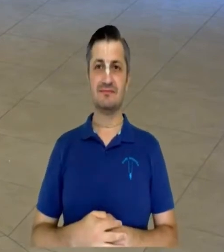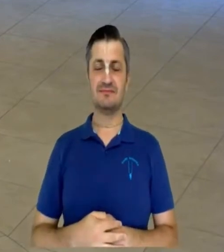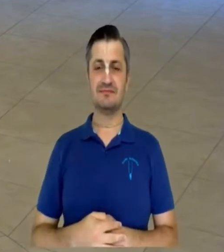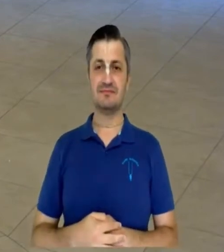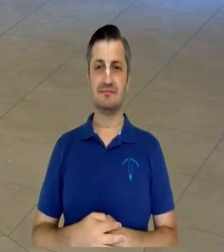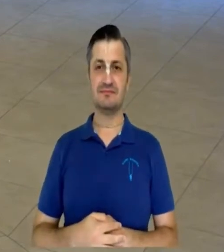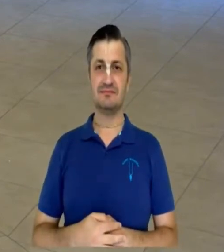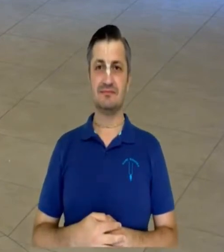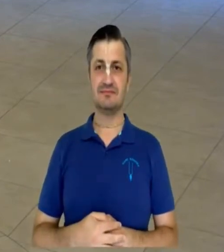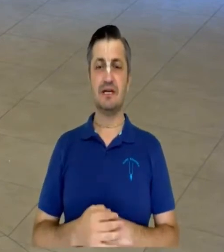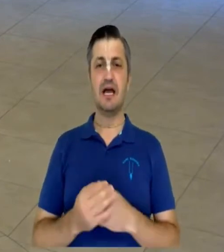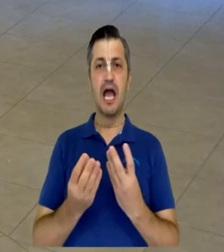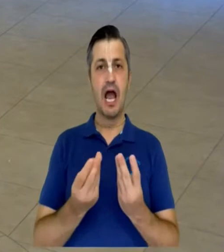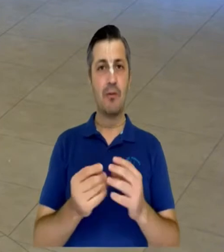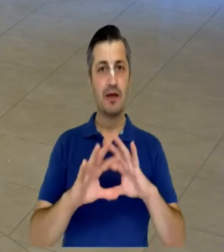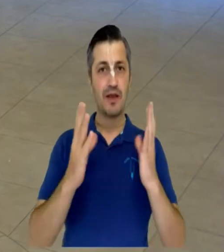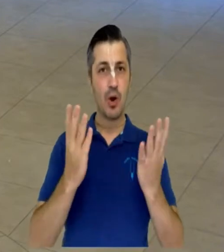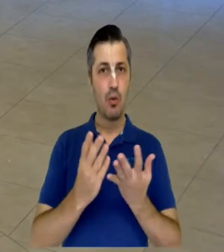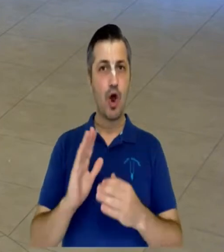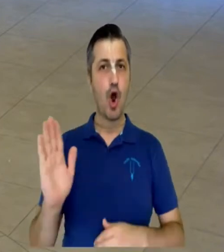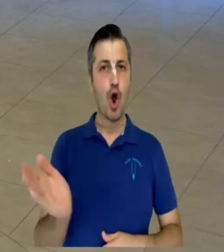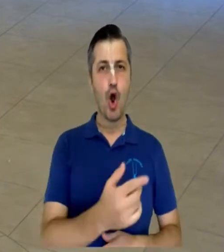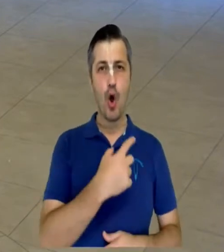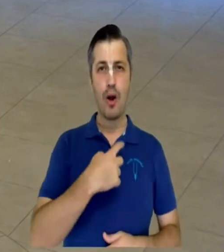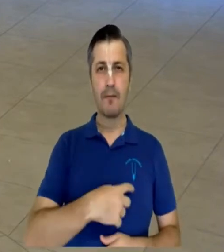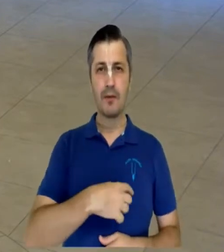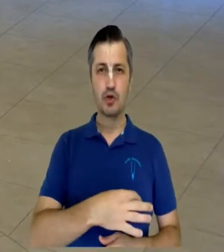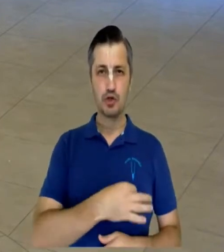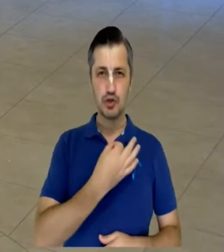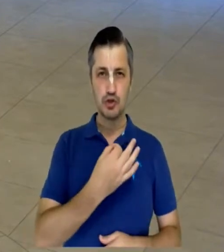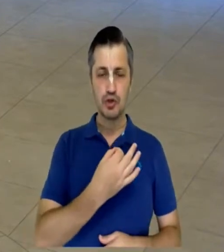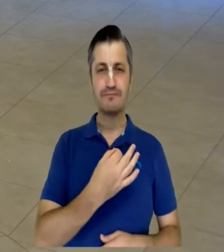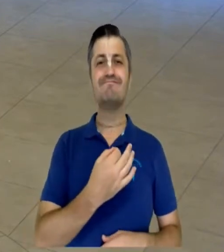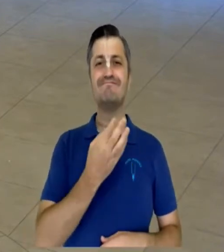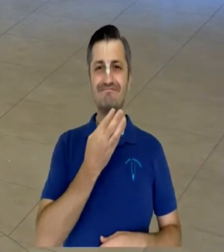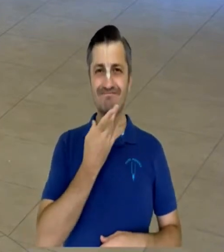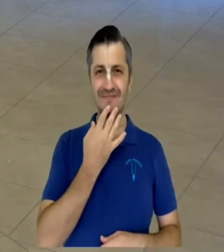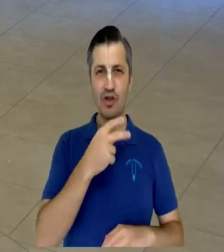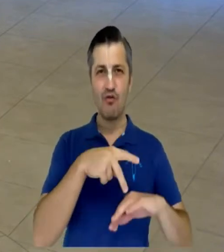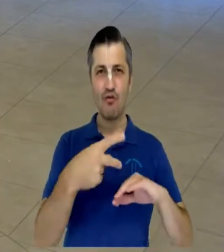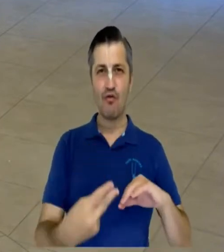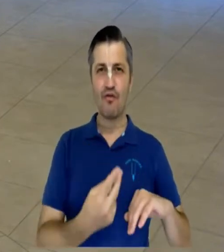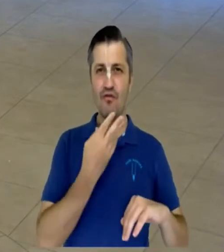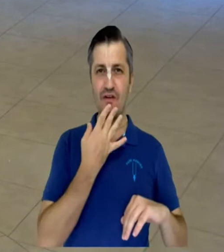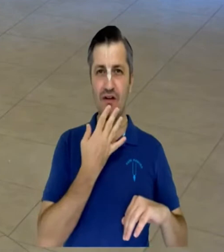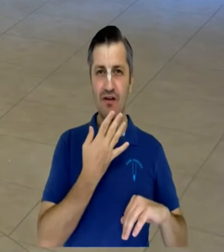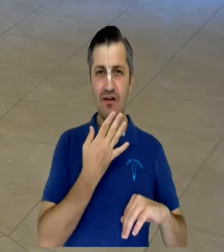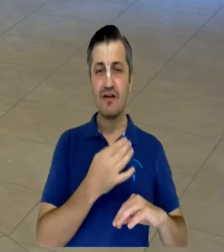in a material world, every living entity is fallible, and in the spiritual world, every living entity is